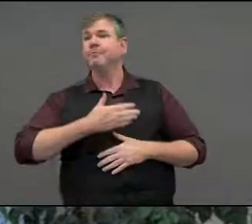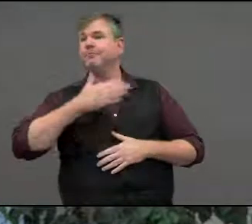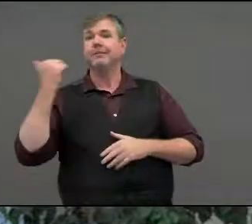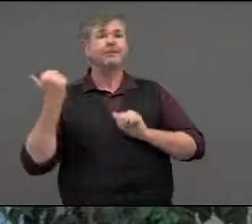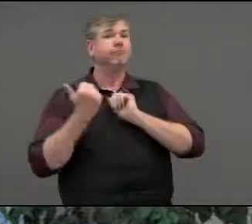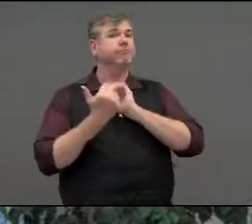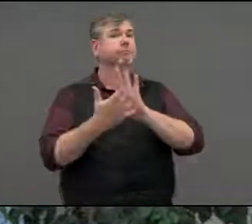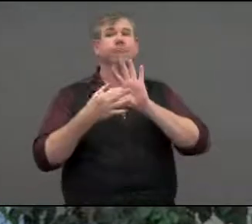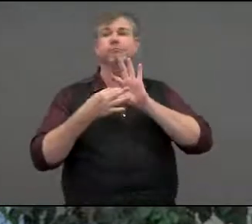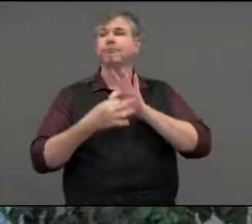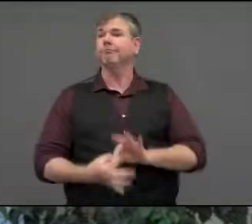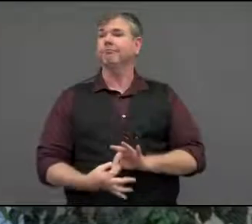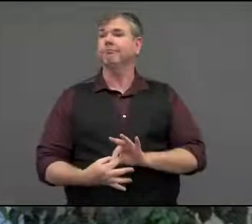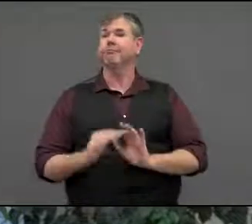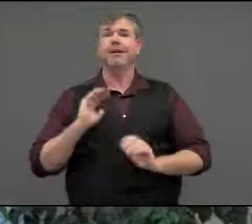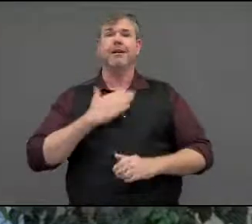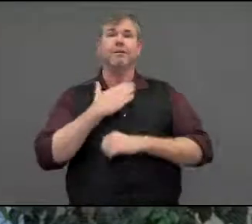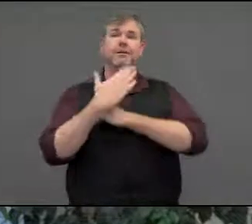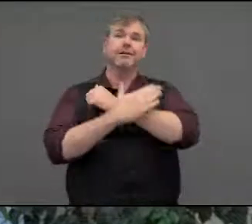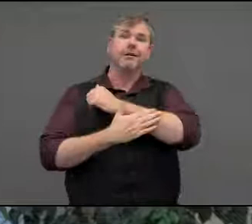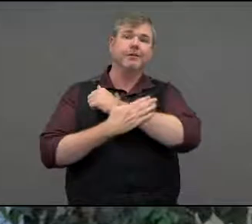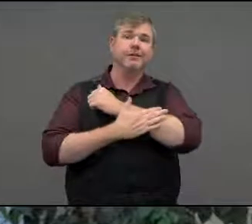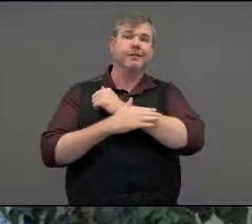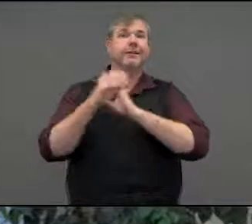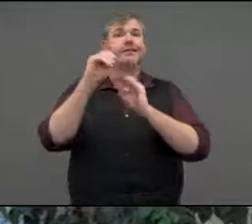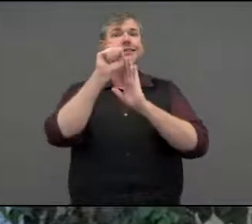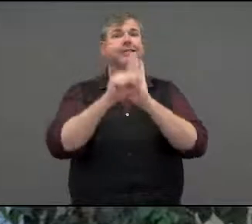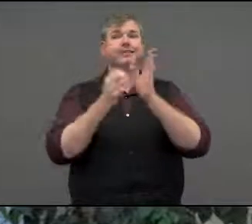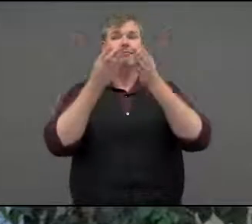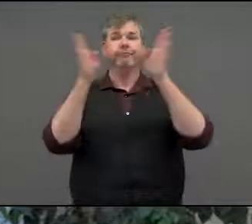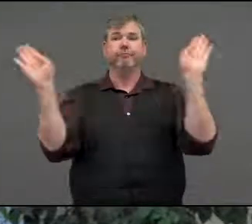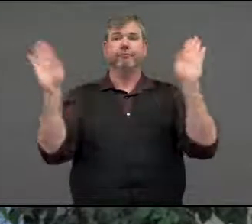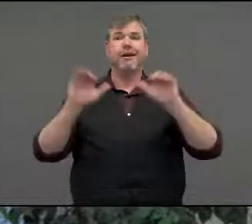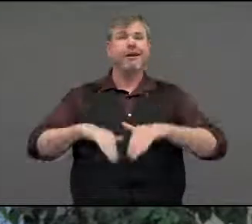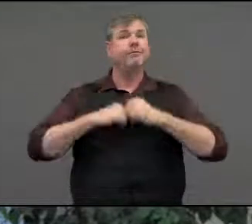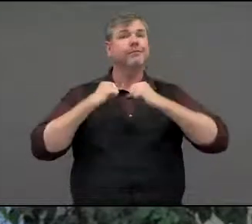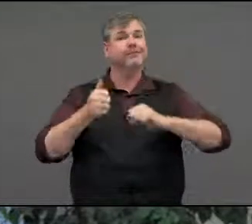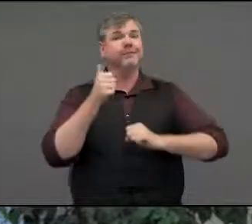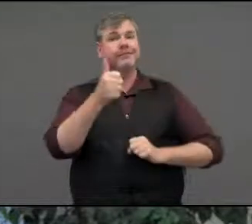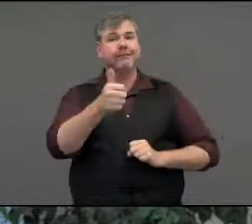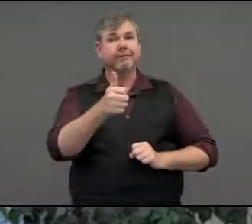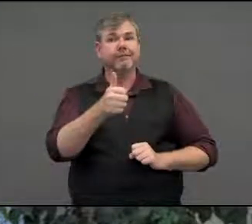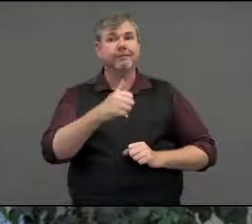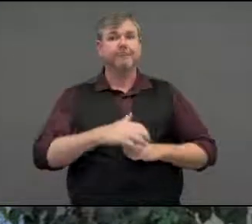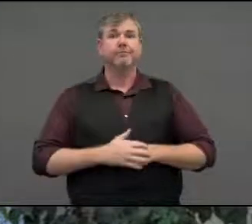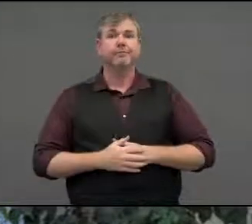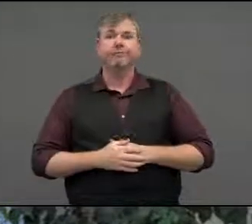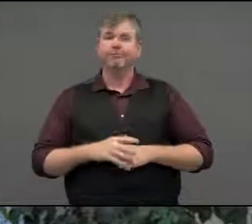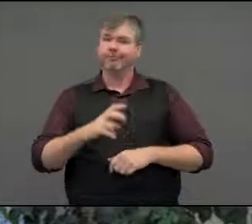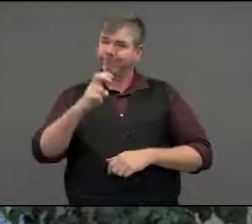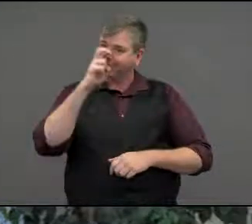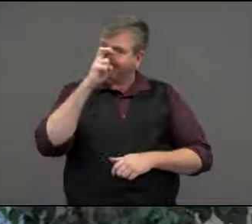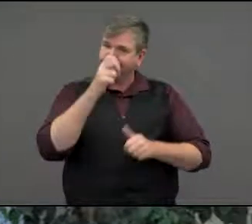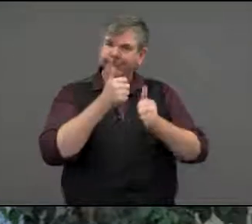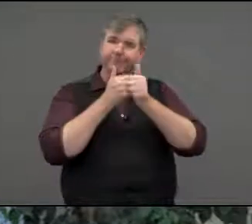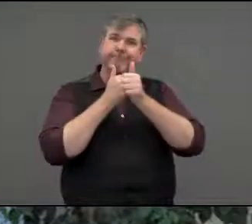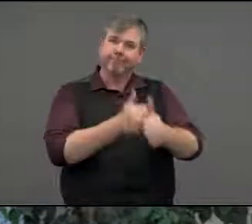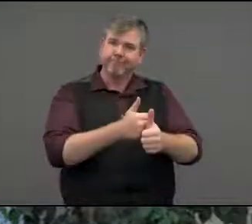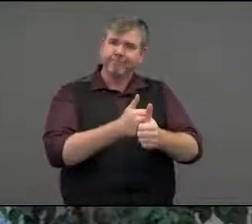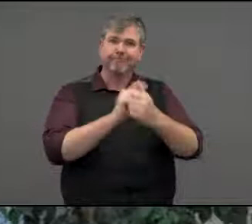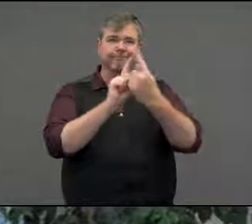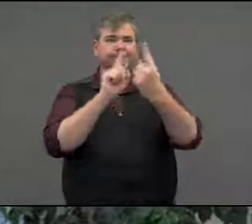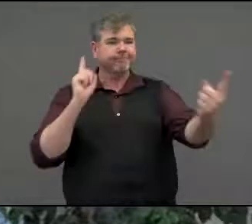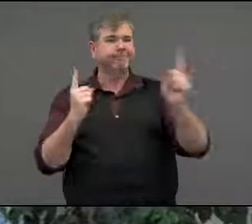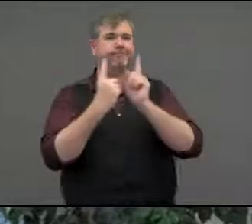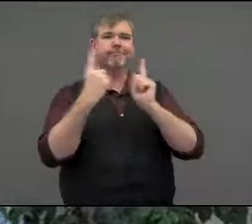world what they can do to best protect themselves is to strictly adhere to the social distancing requirements, which means keep